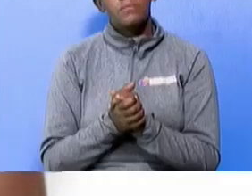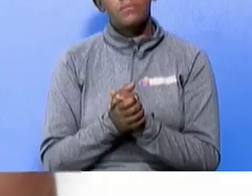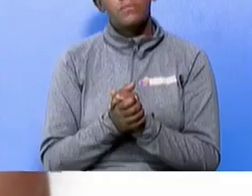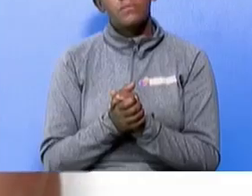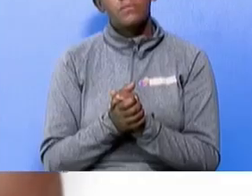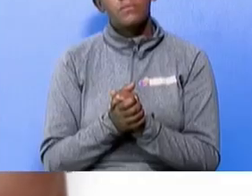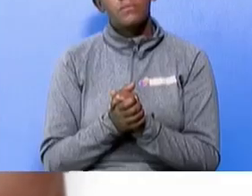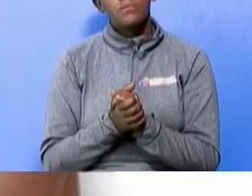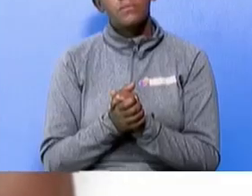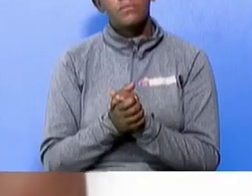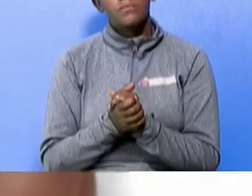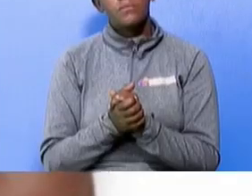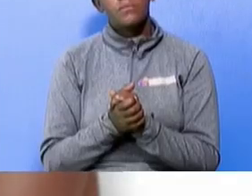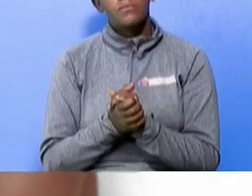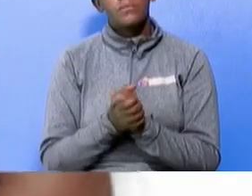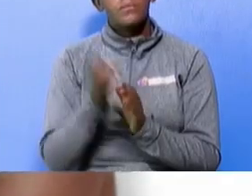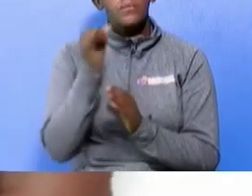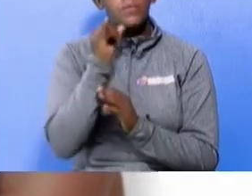yesterday.